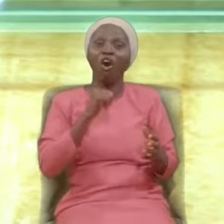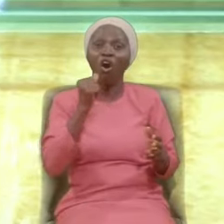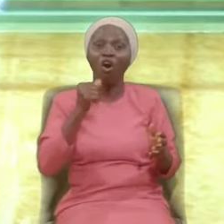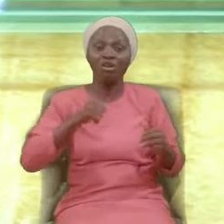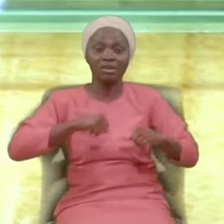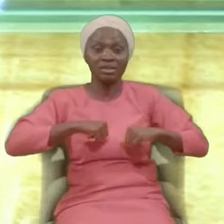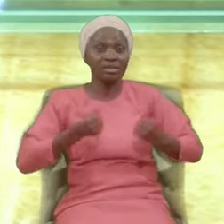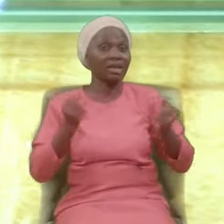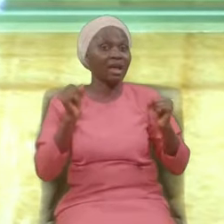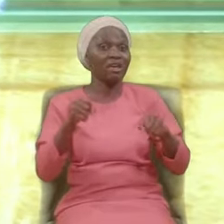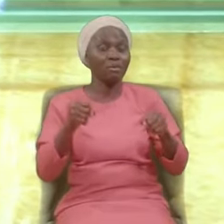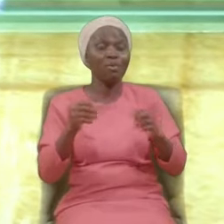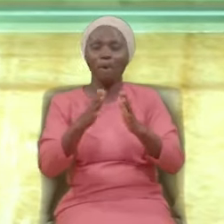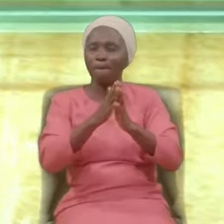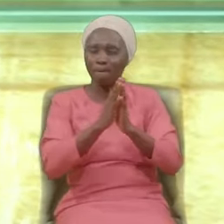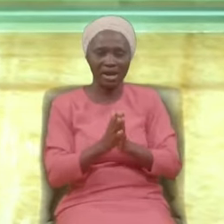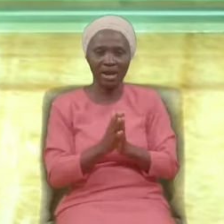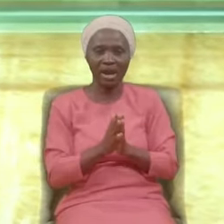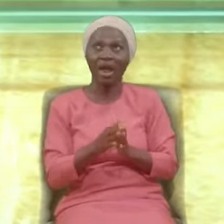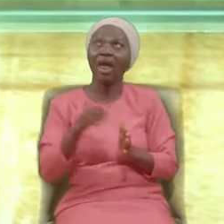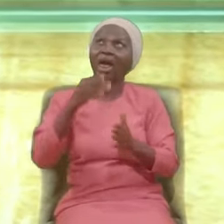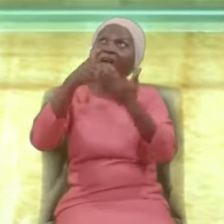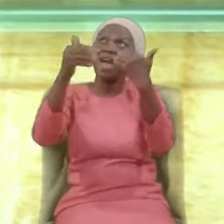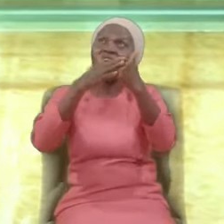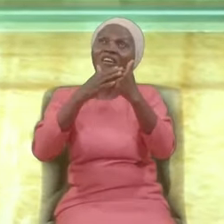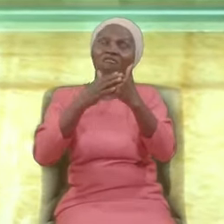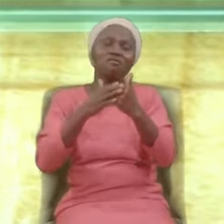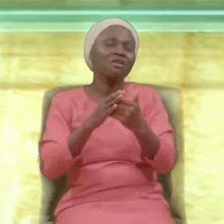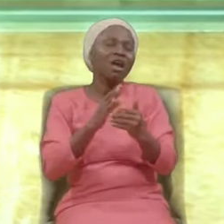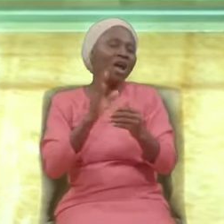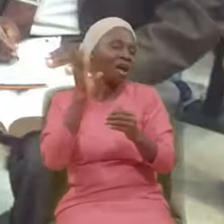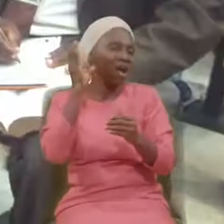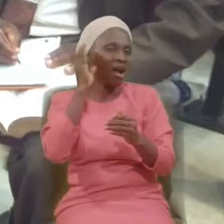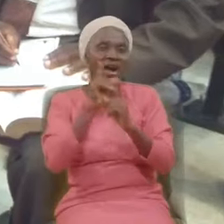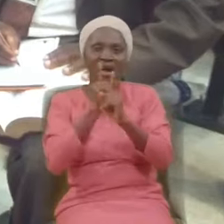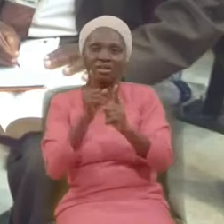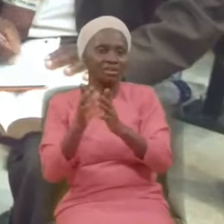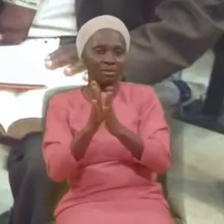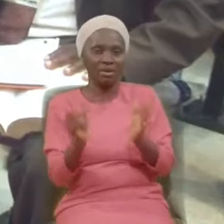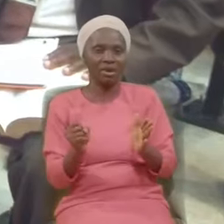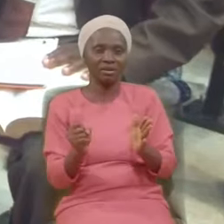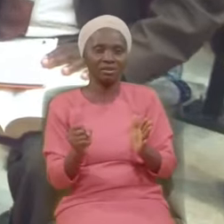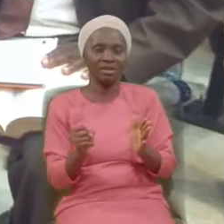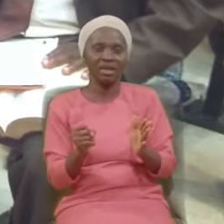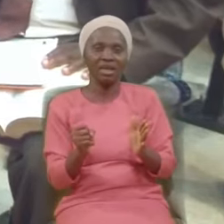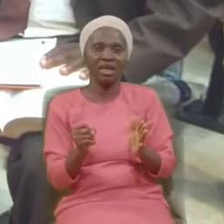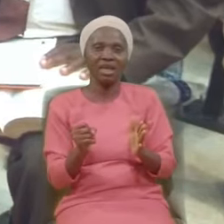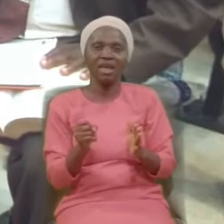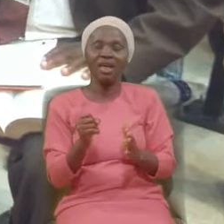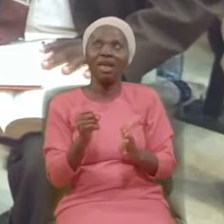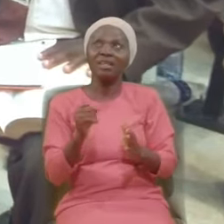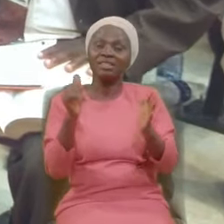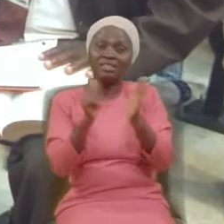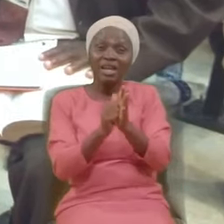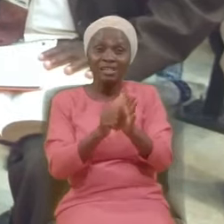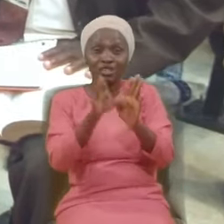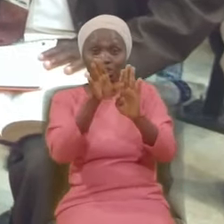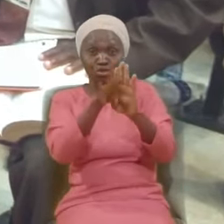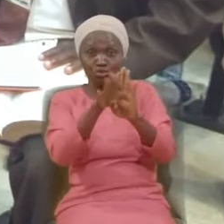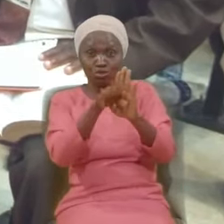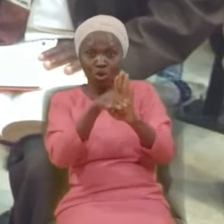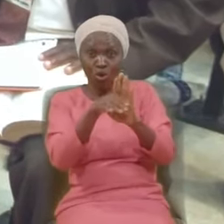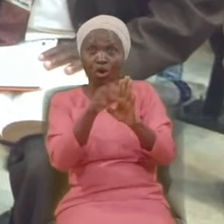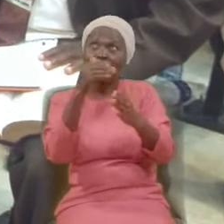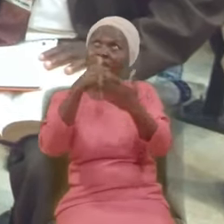Heaven-piercing prayer. That door in heaven must open. I said that door